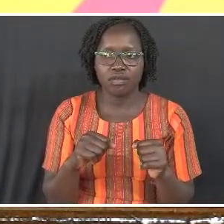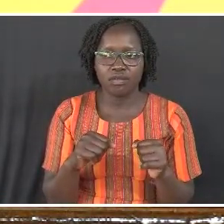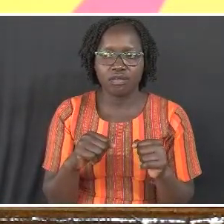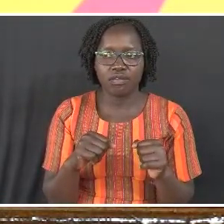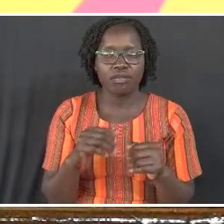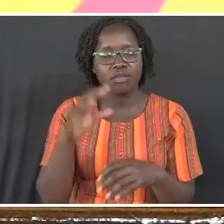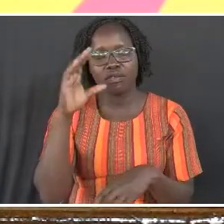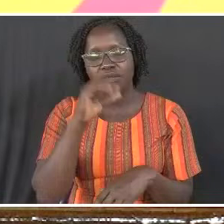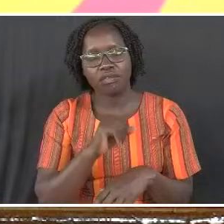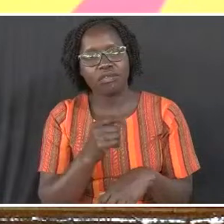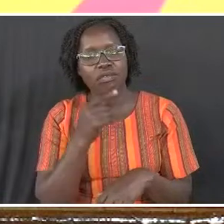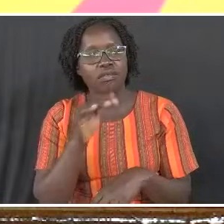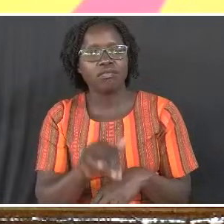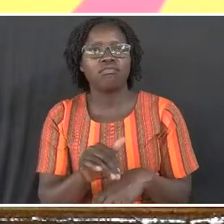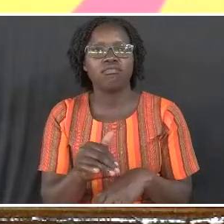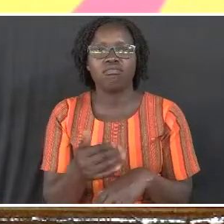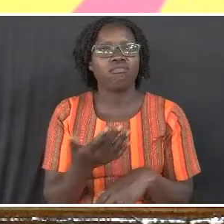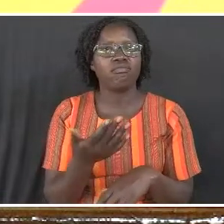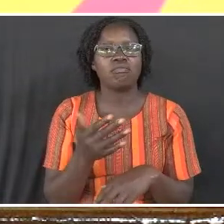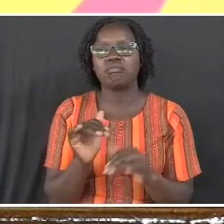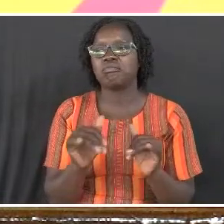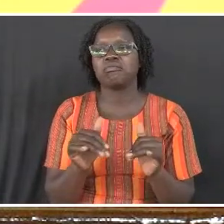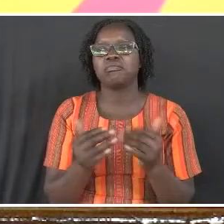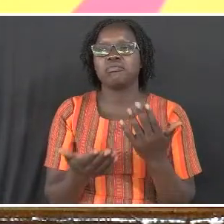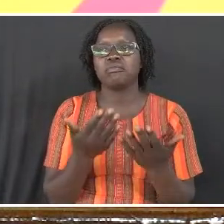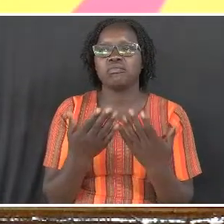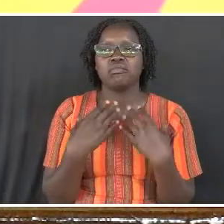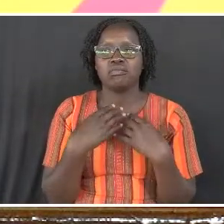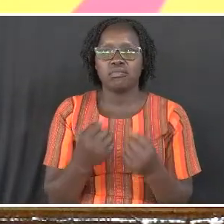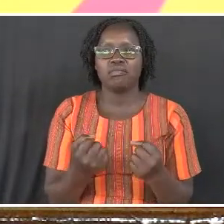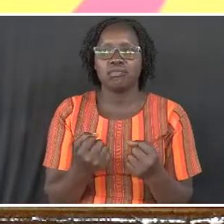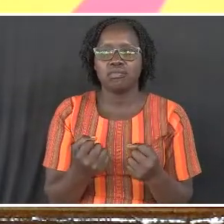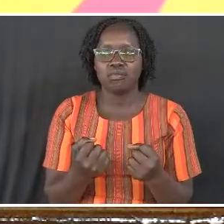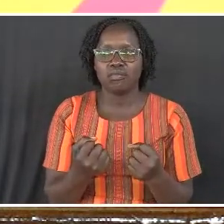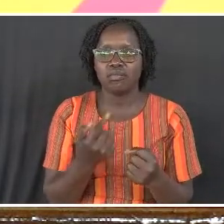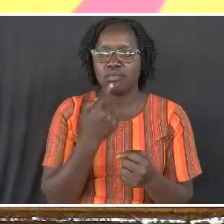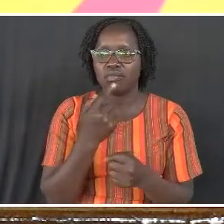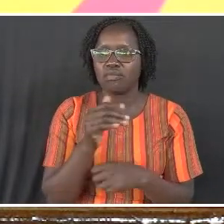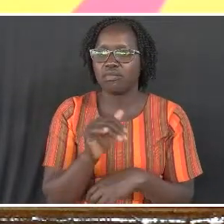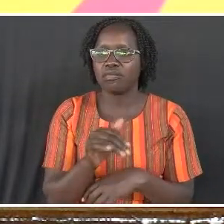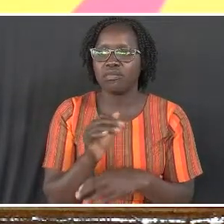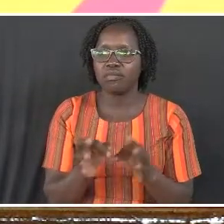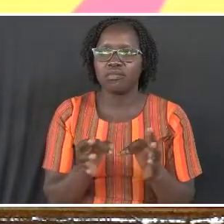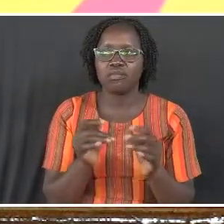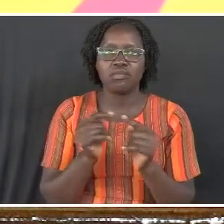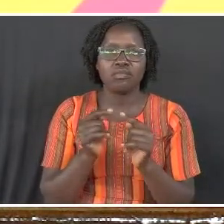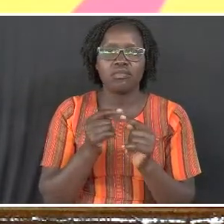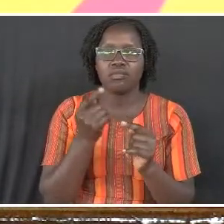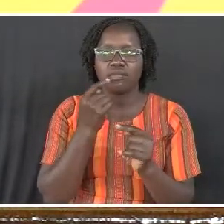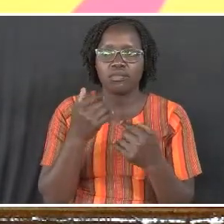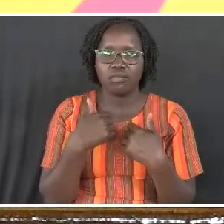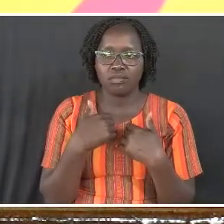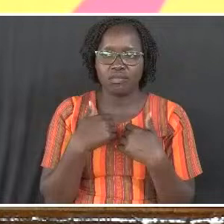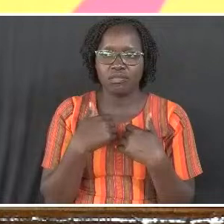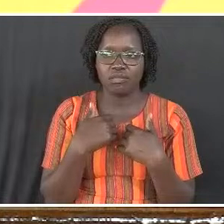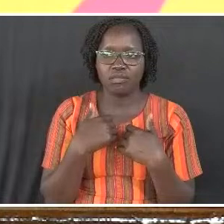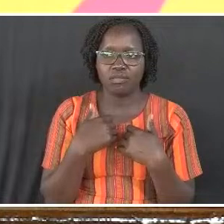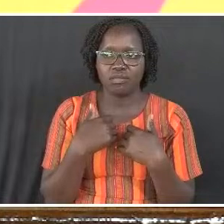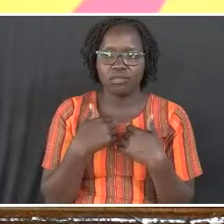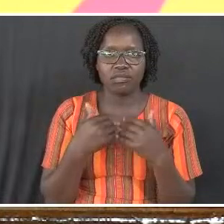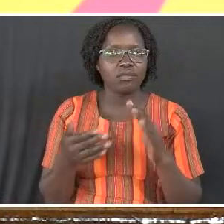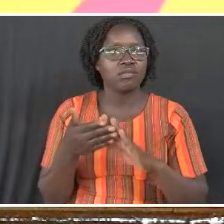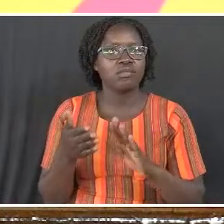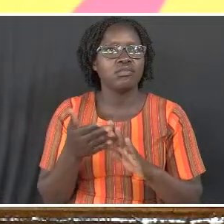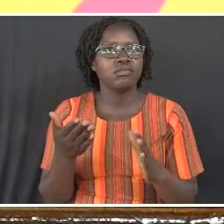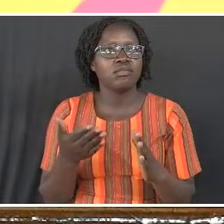unaweza assume useme ati wacha nikae labda itapona. I'm so sure if you have a toothache, you